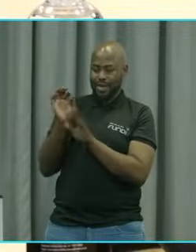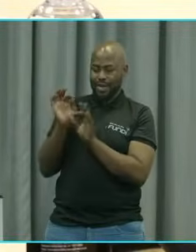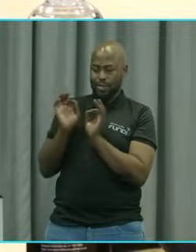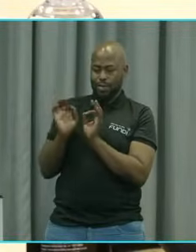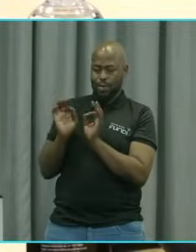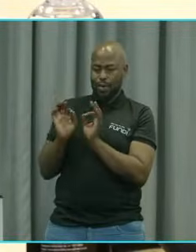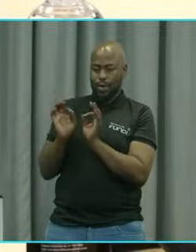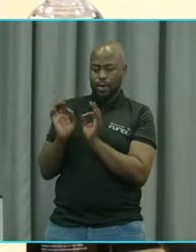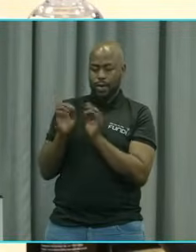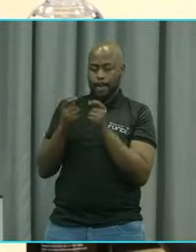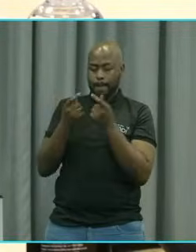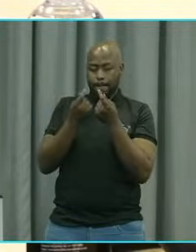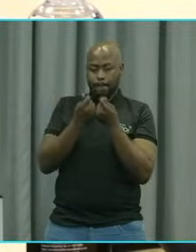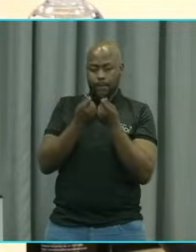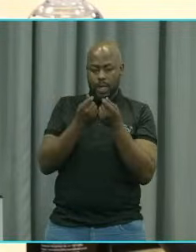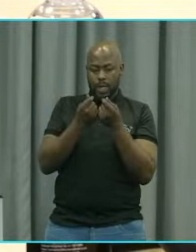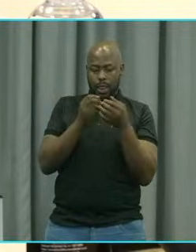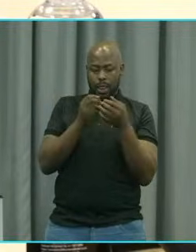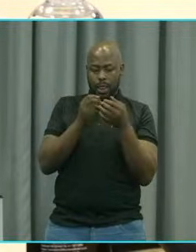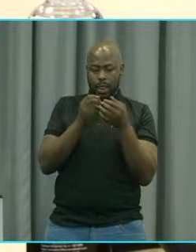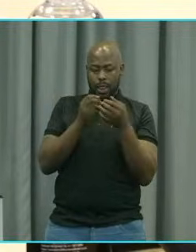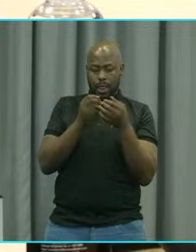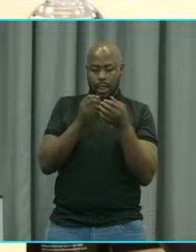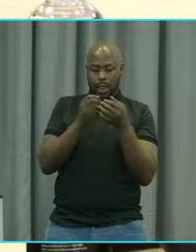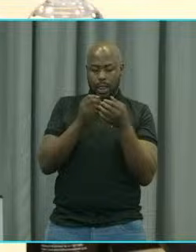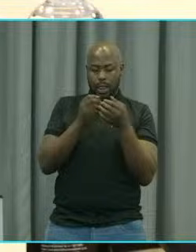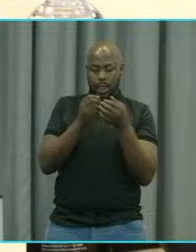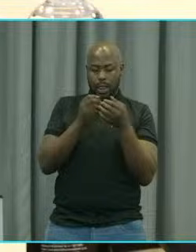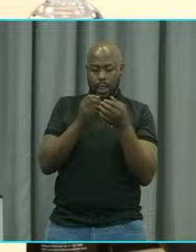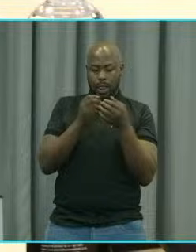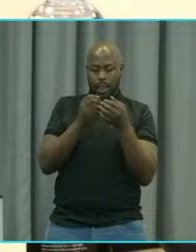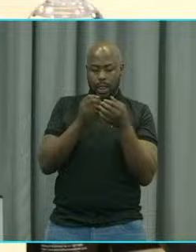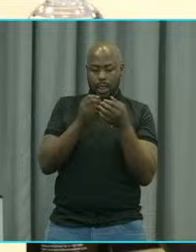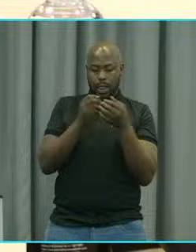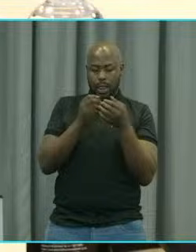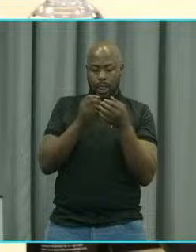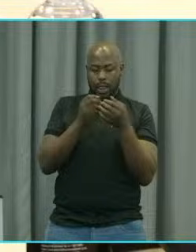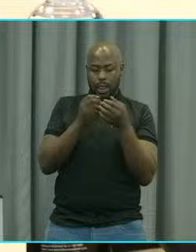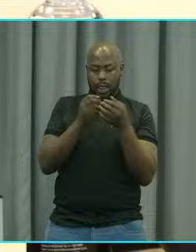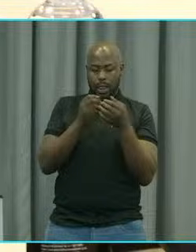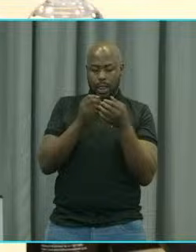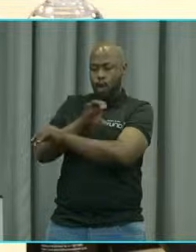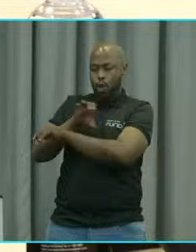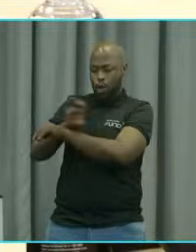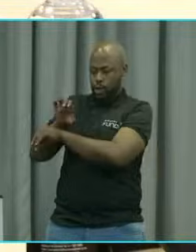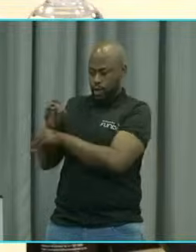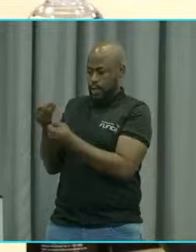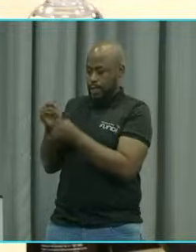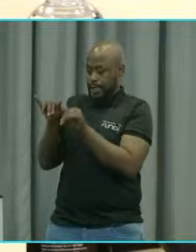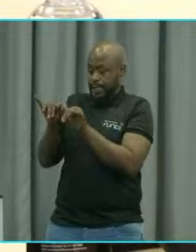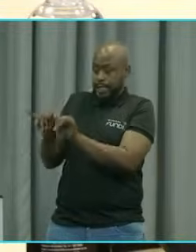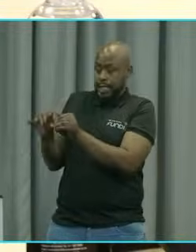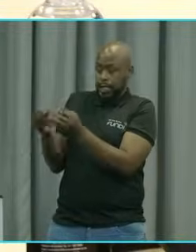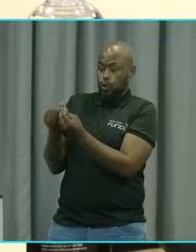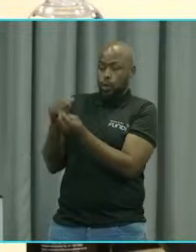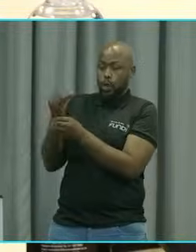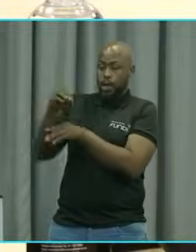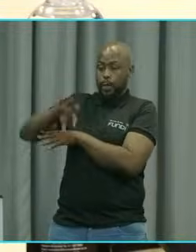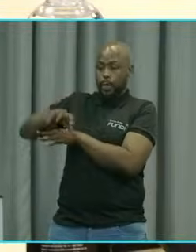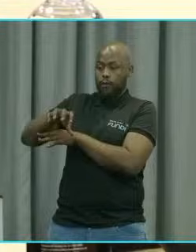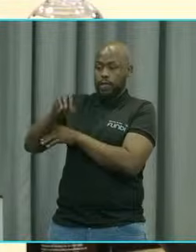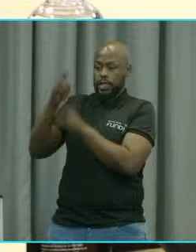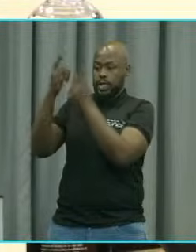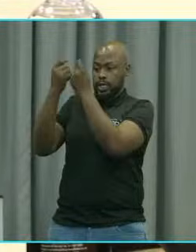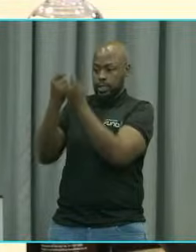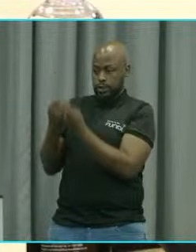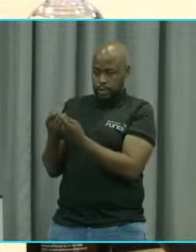to provinces, and the discretion of the allocation of that money lies with the provincial treasuries. And now